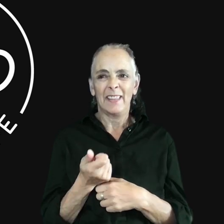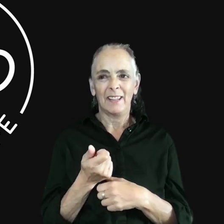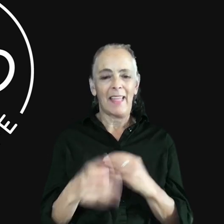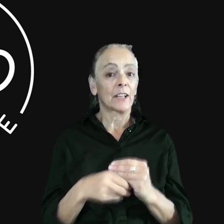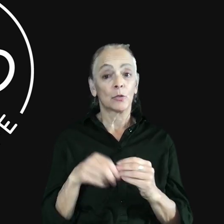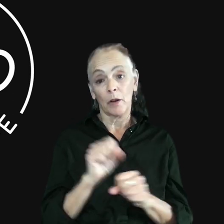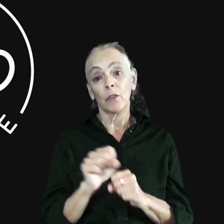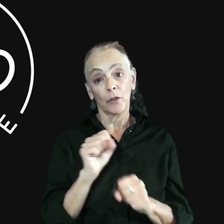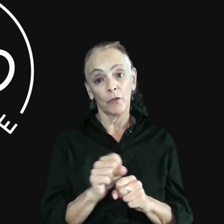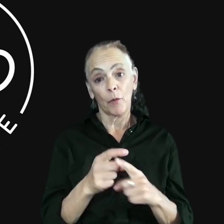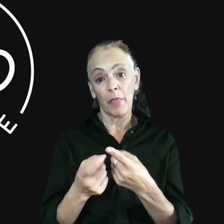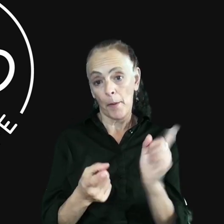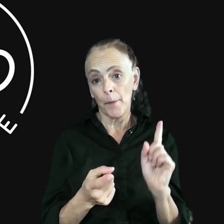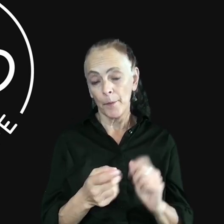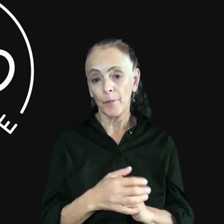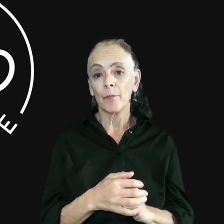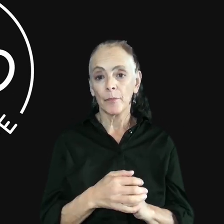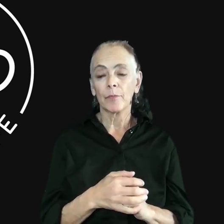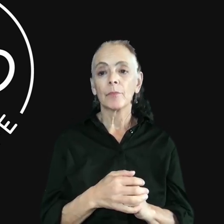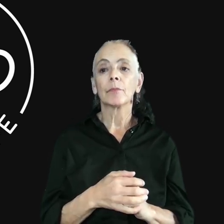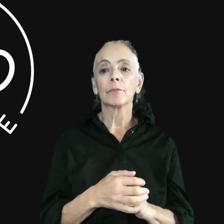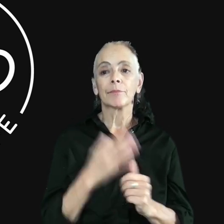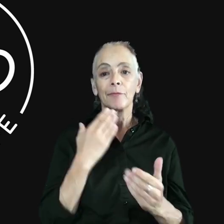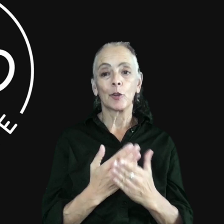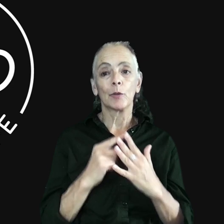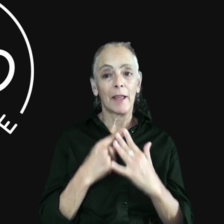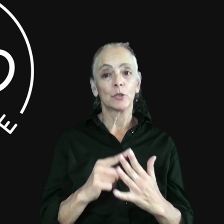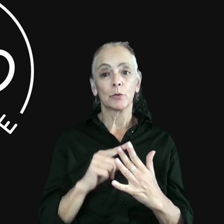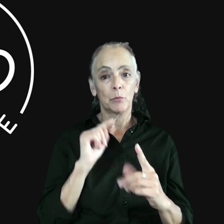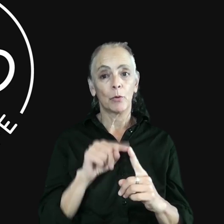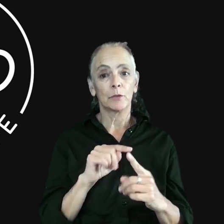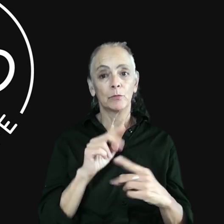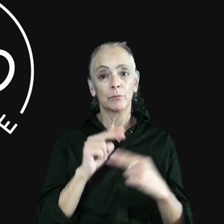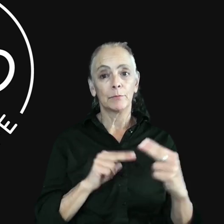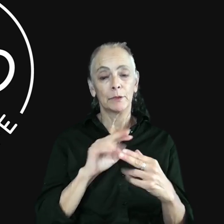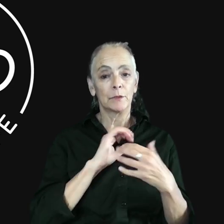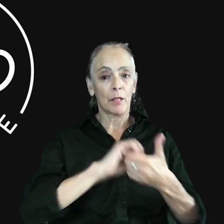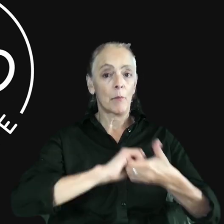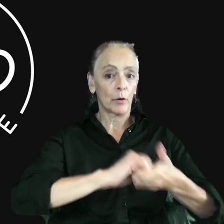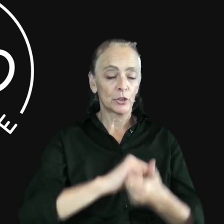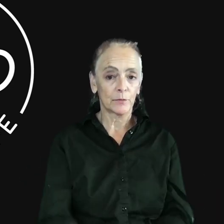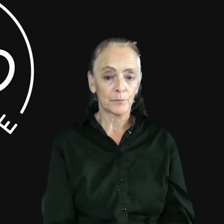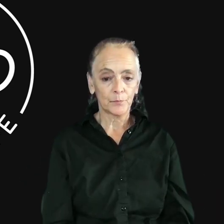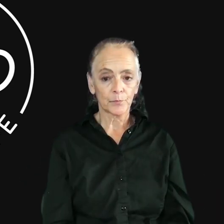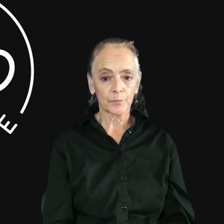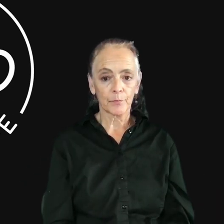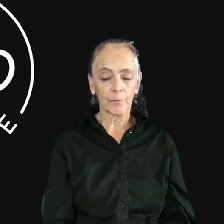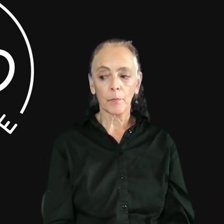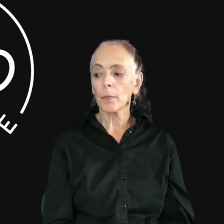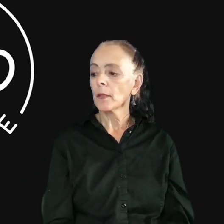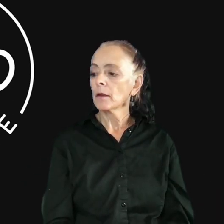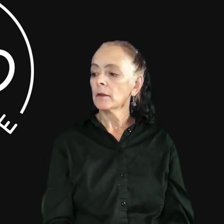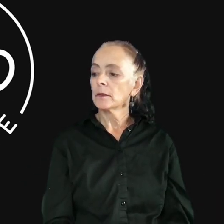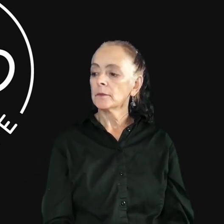effort uh from them so so that's that's a very good entry point to start building that uh that collaboration uh i was thinking about